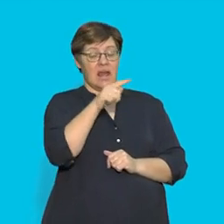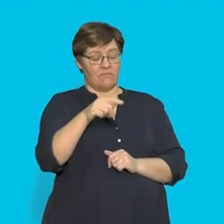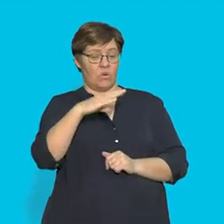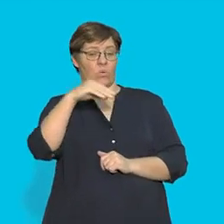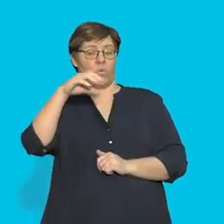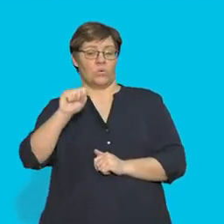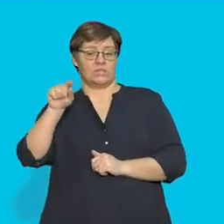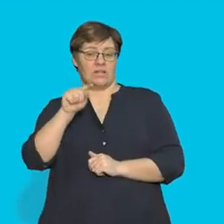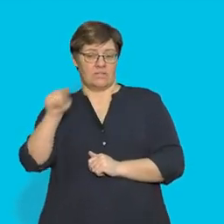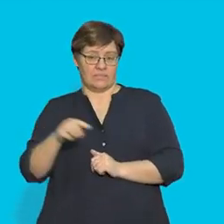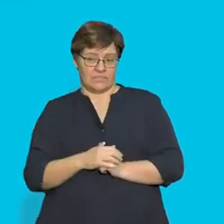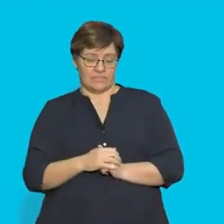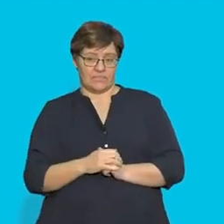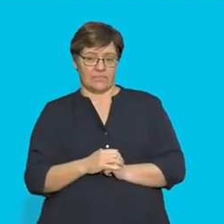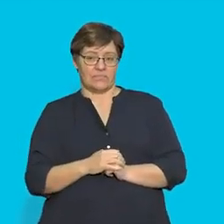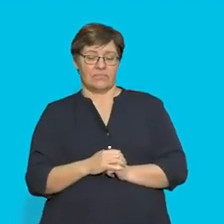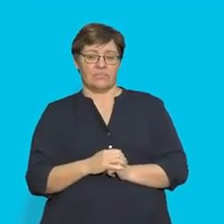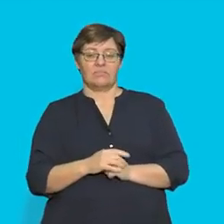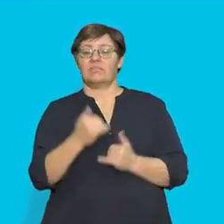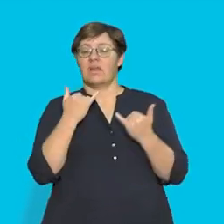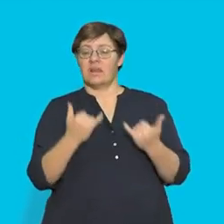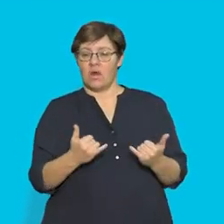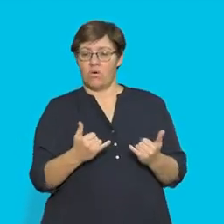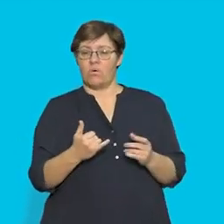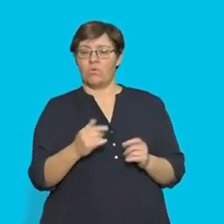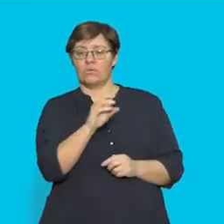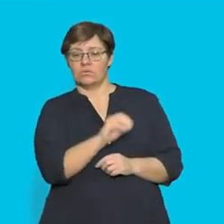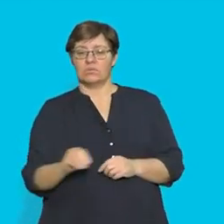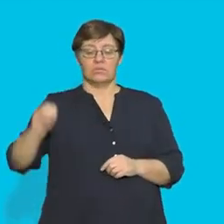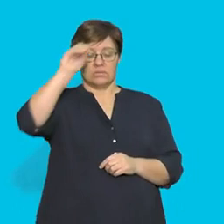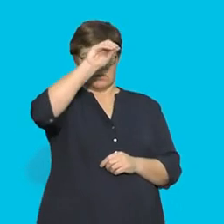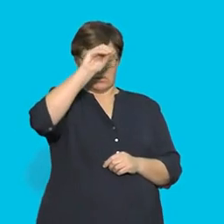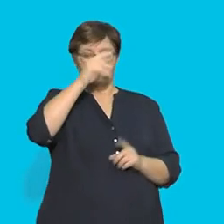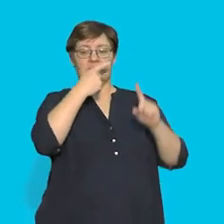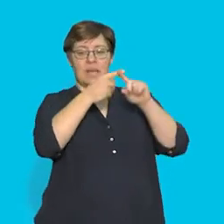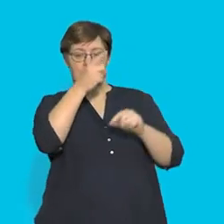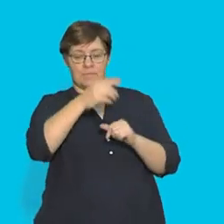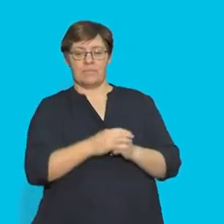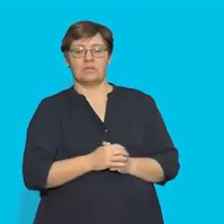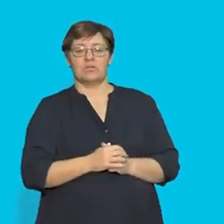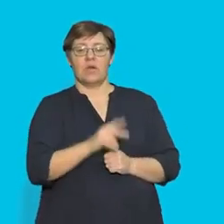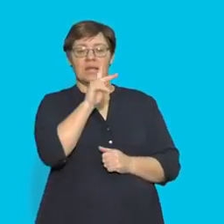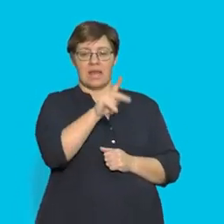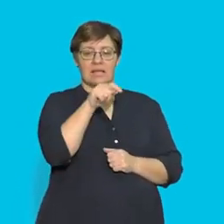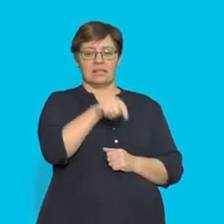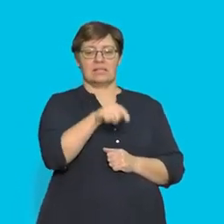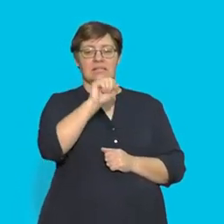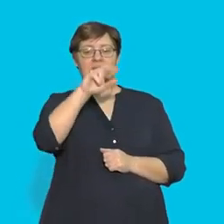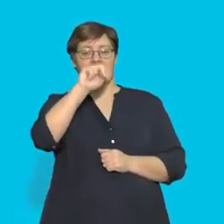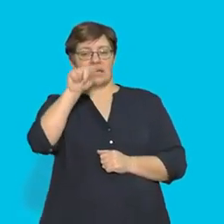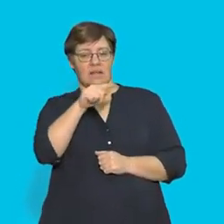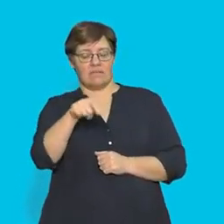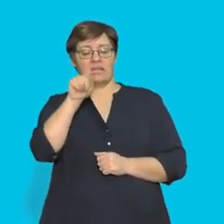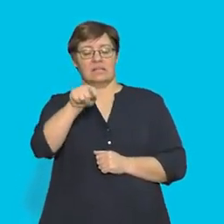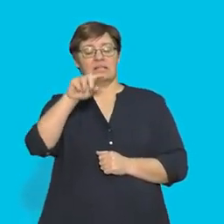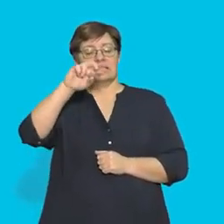cos alpha, like that. And this 10, we've just taken it to the top to multiply it. And so we've got k times sine